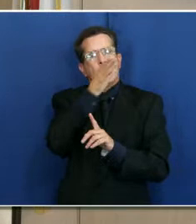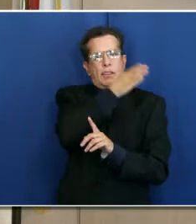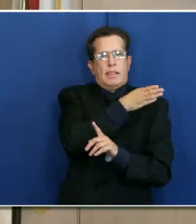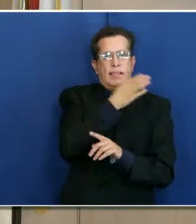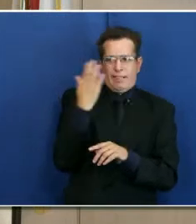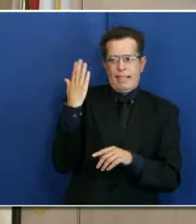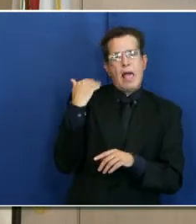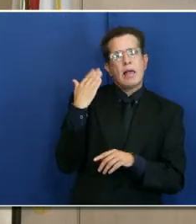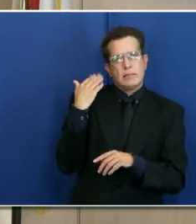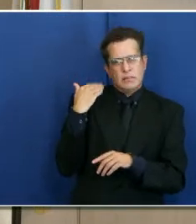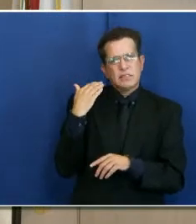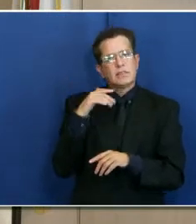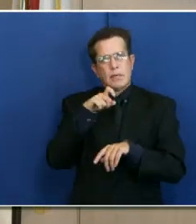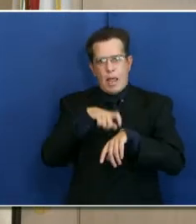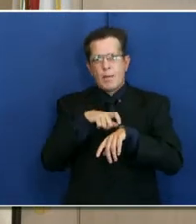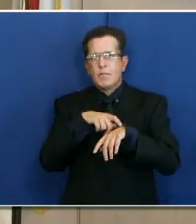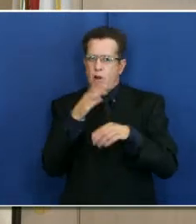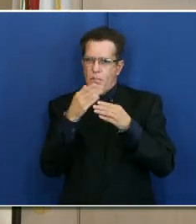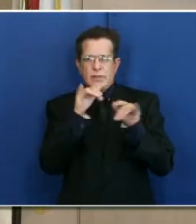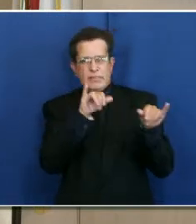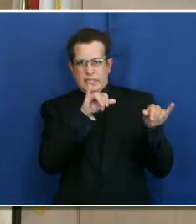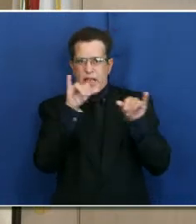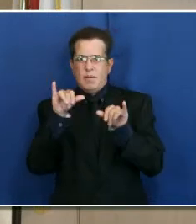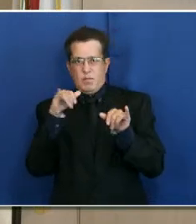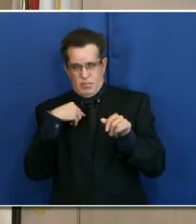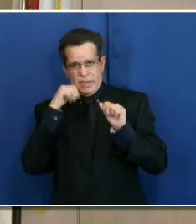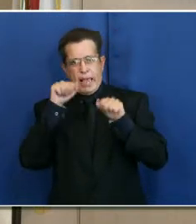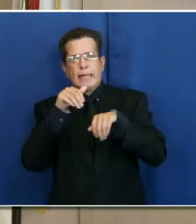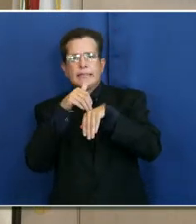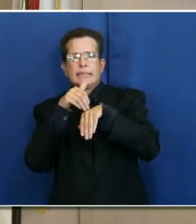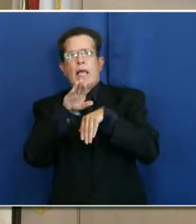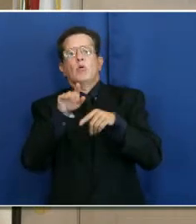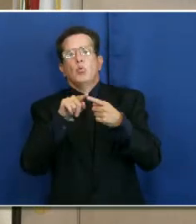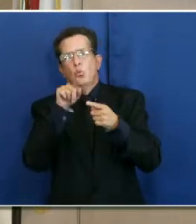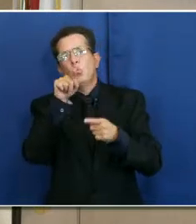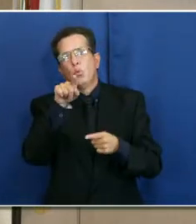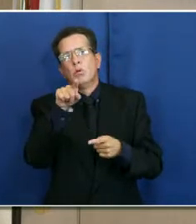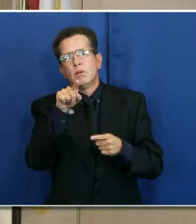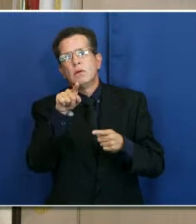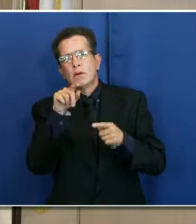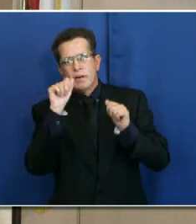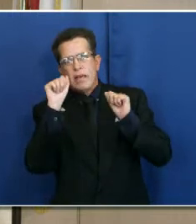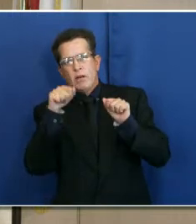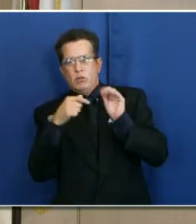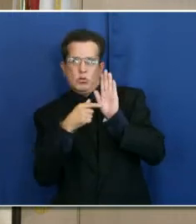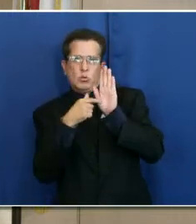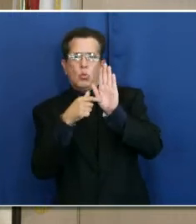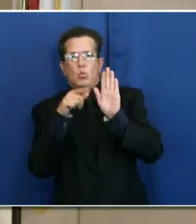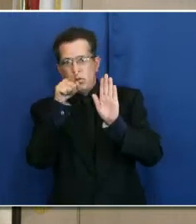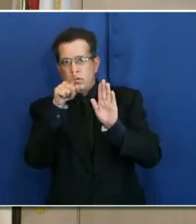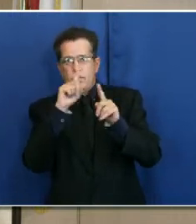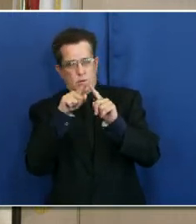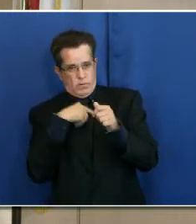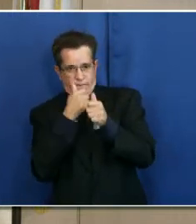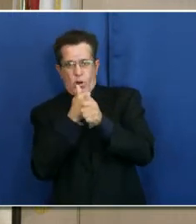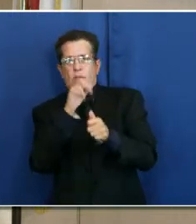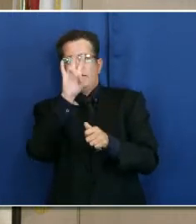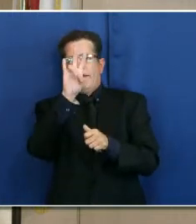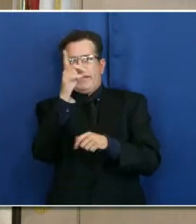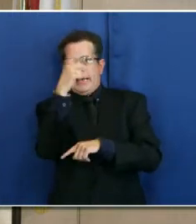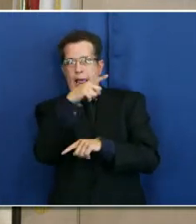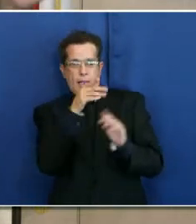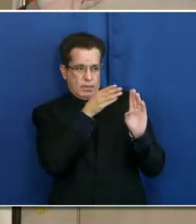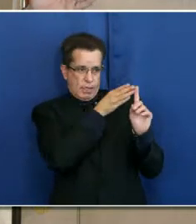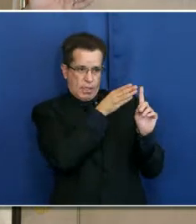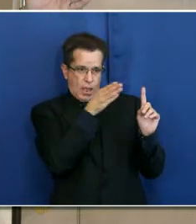case rate, we have that worked out and we can send it to you. But again, it is 7-day lag,